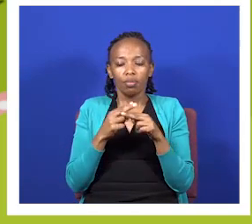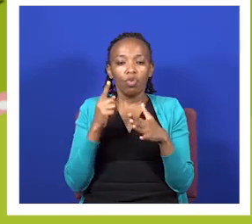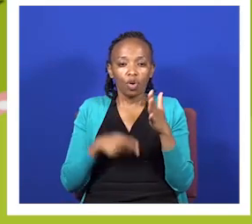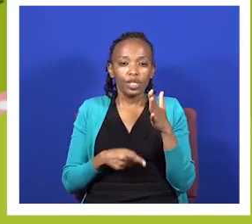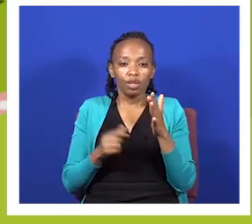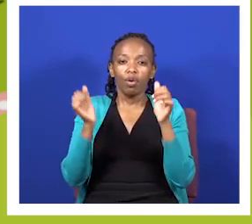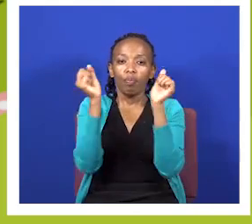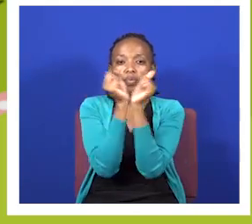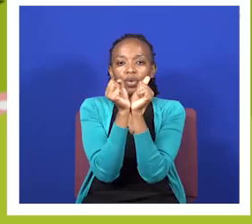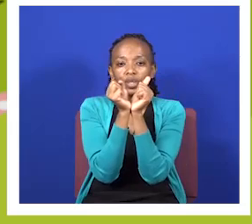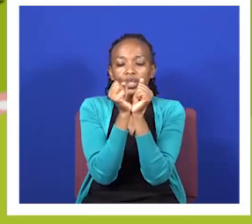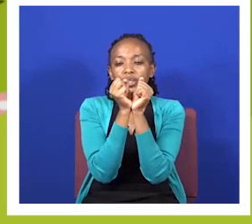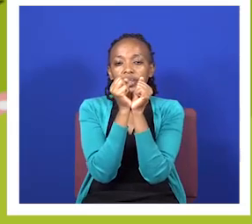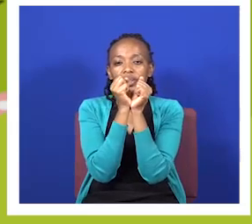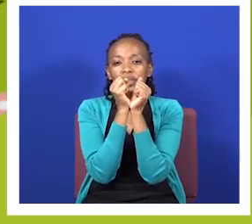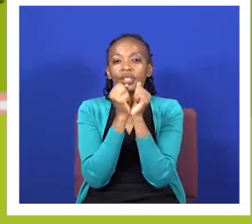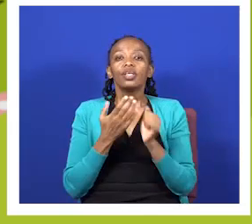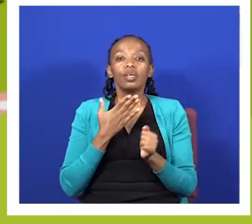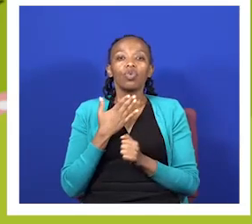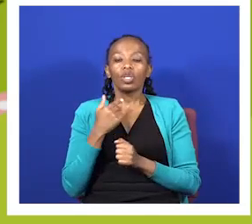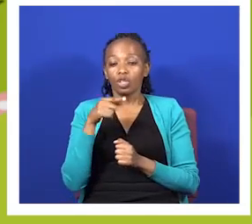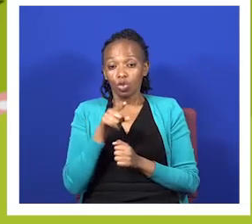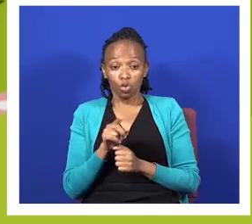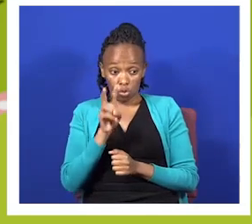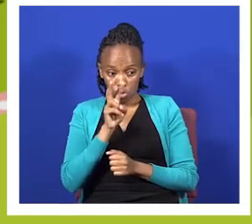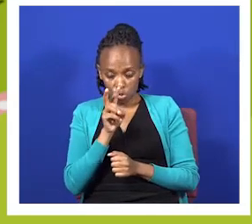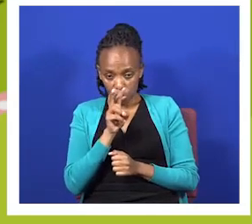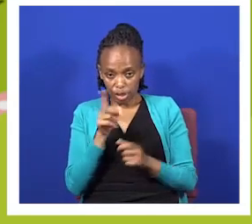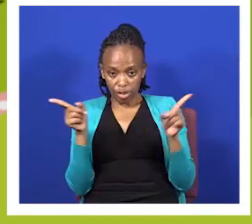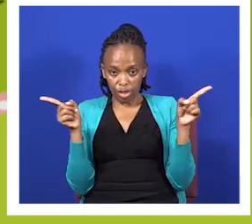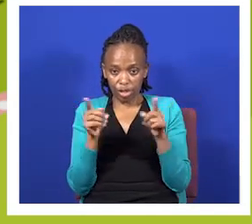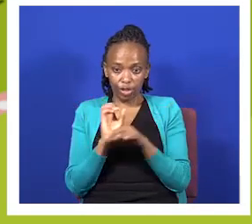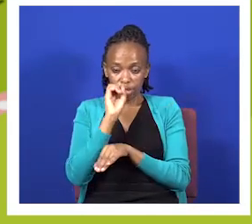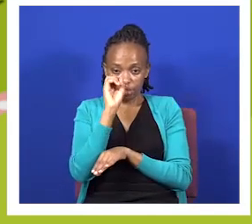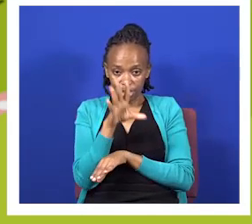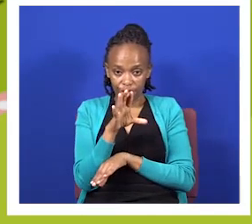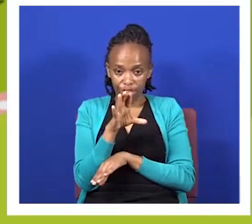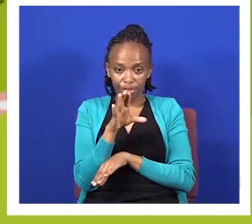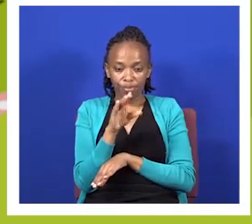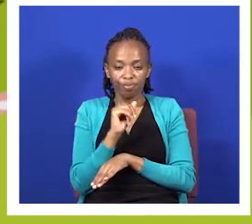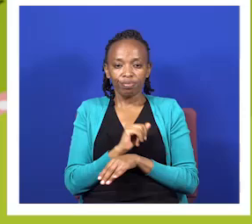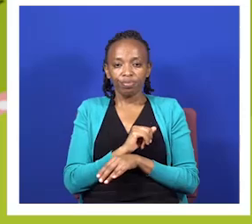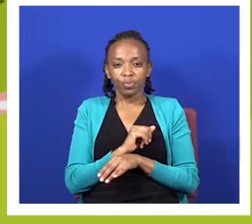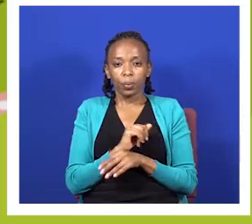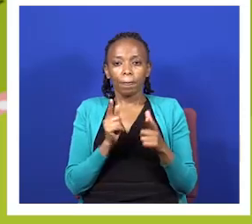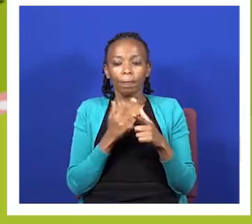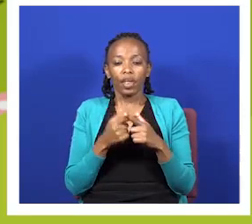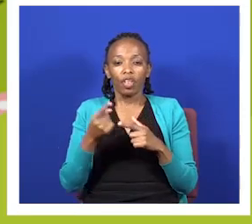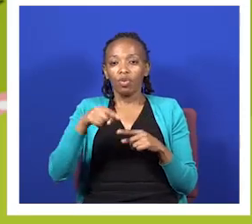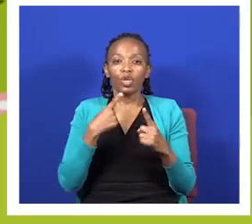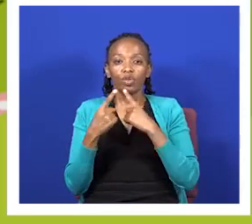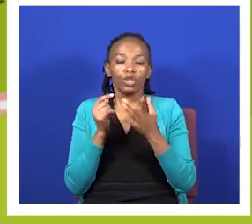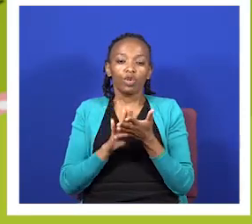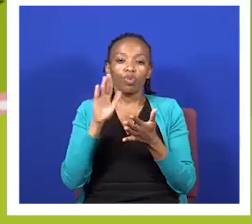name is Paul. I want you to watch this short video clip, and then we